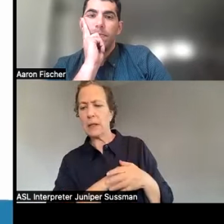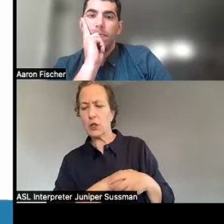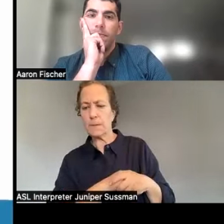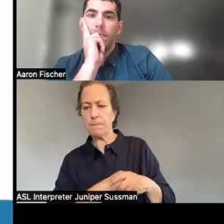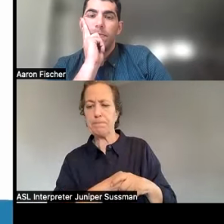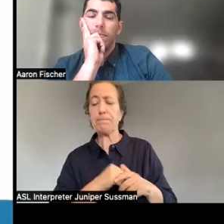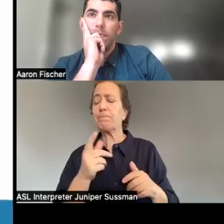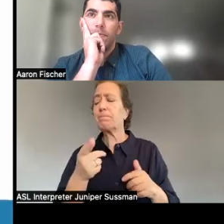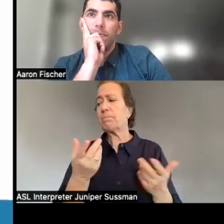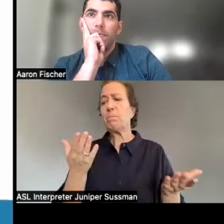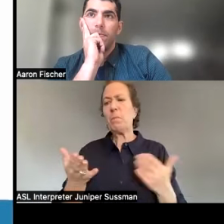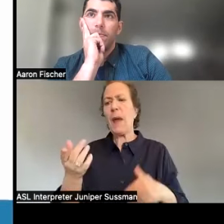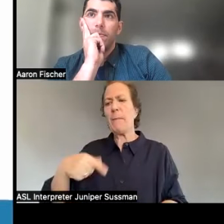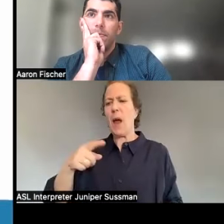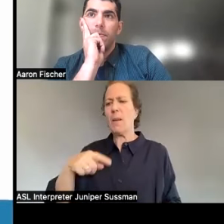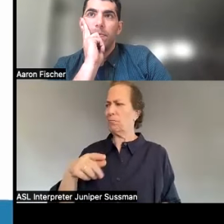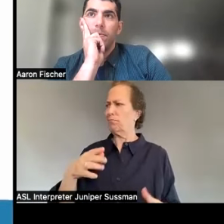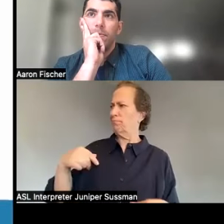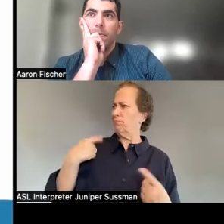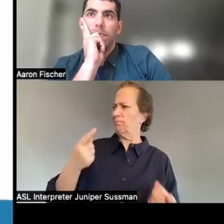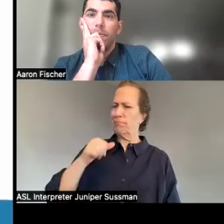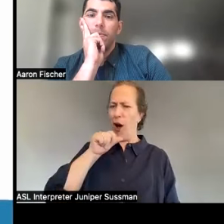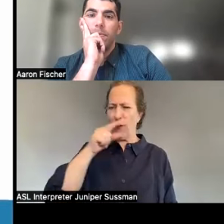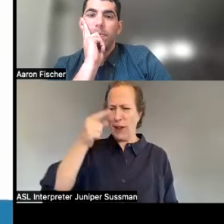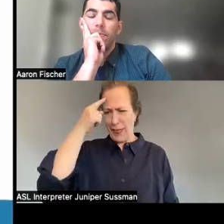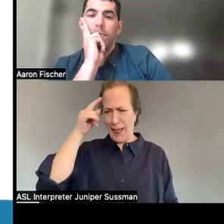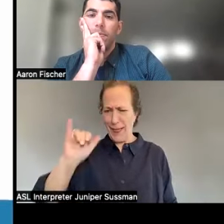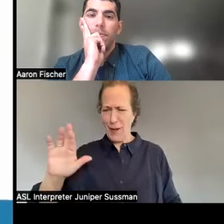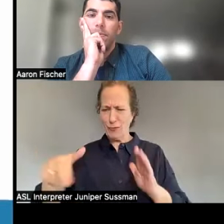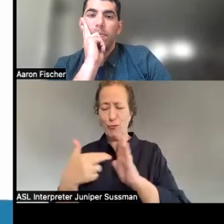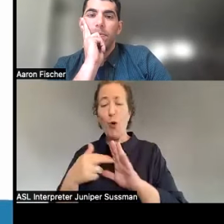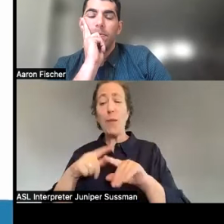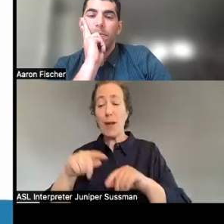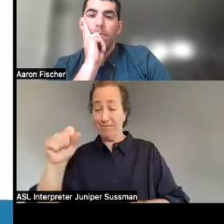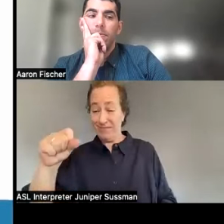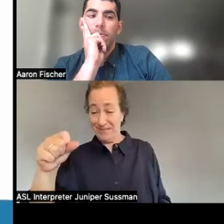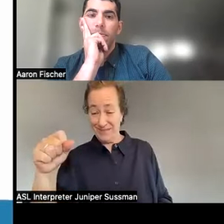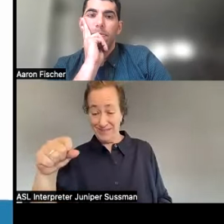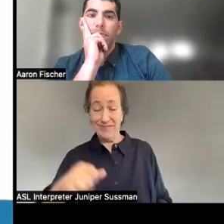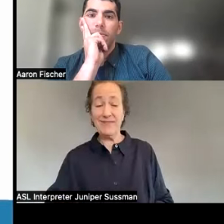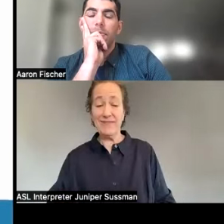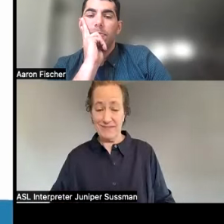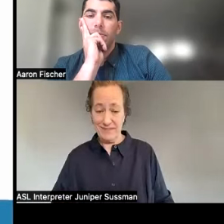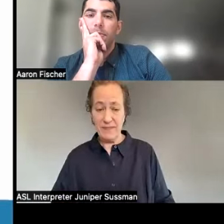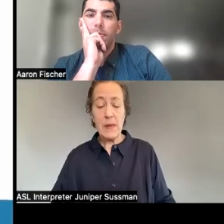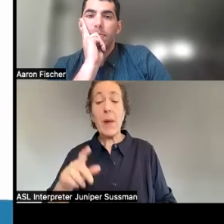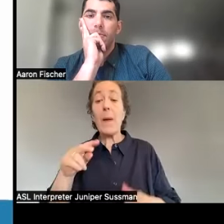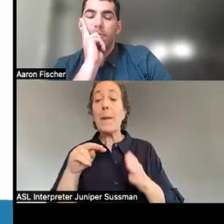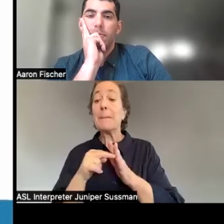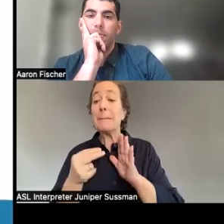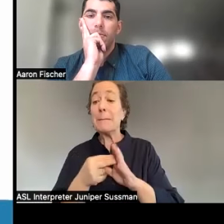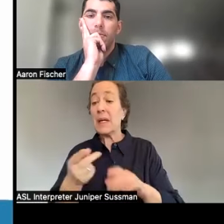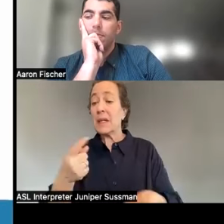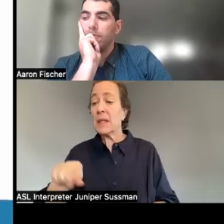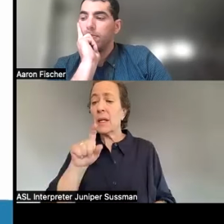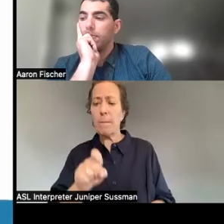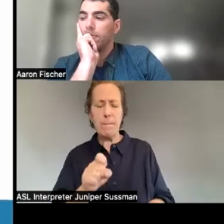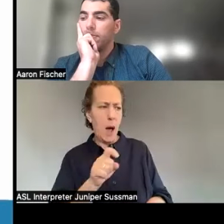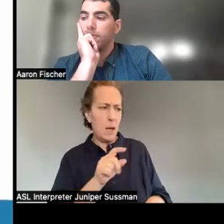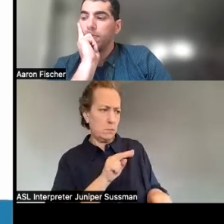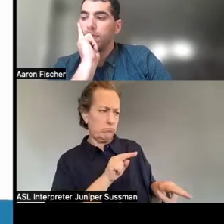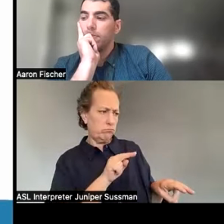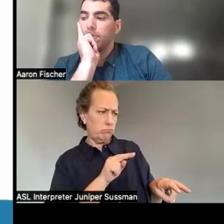the primary role, and so this requires health center staff to be active listeners, to be on the lookout